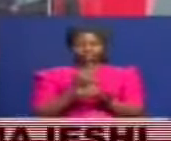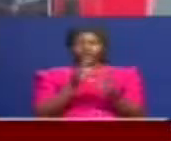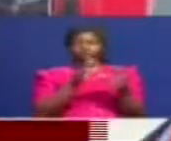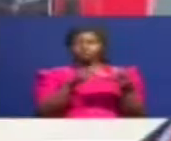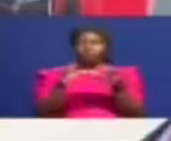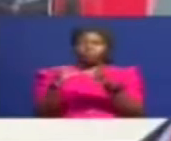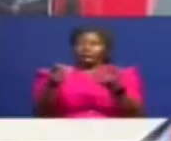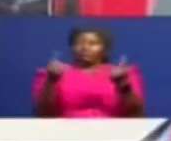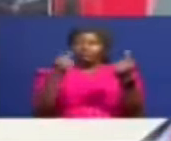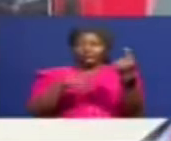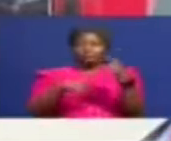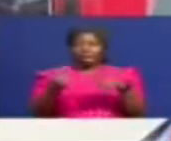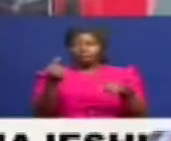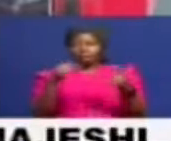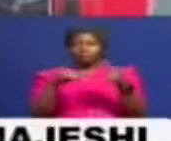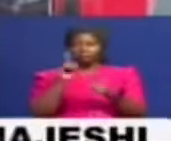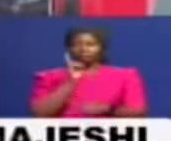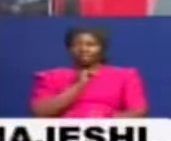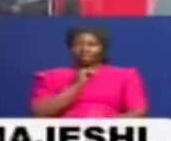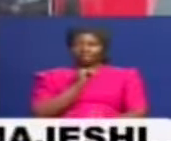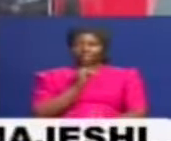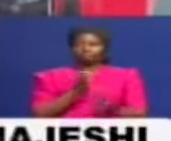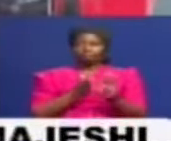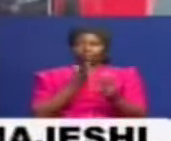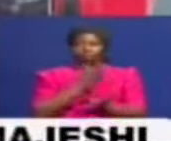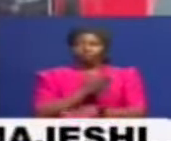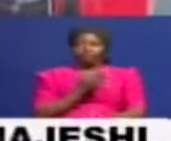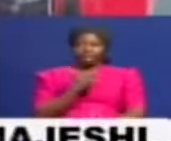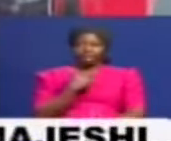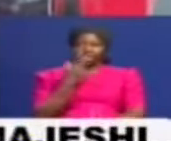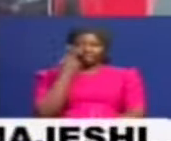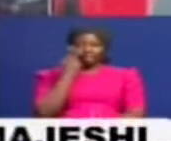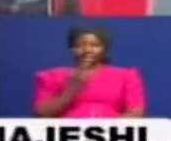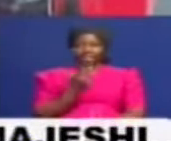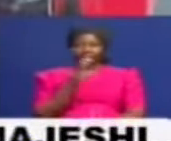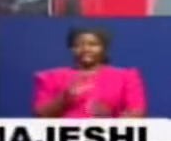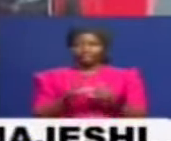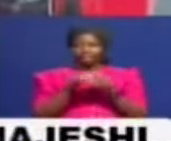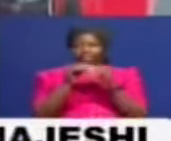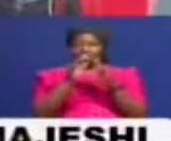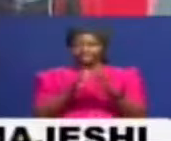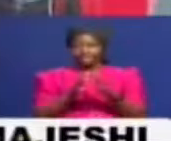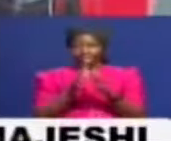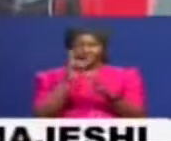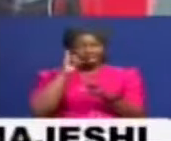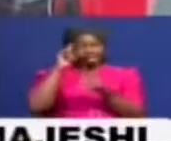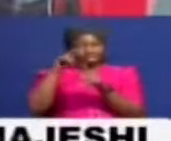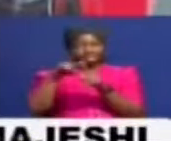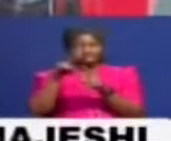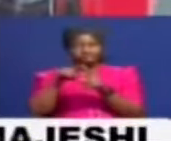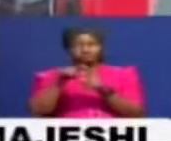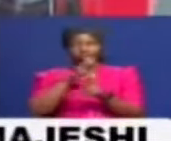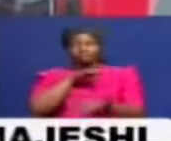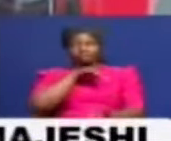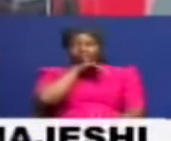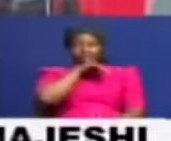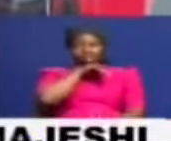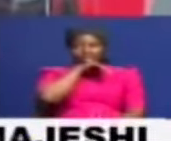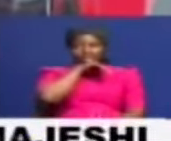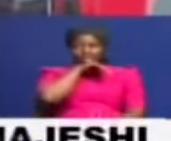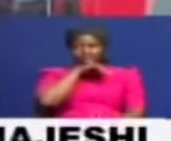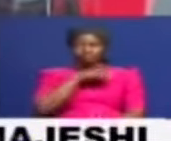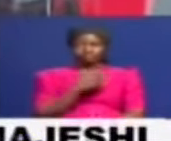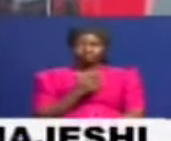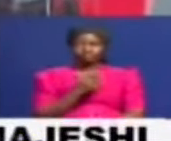through the military exercises that will be taking place today. Remember, that accident saw